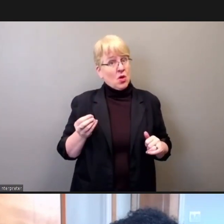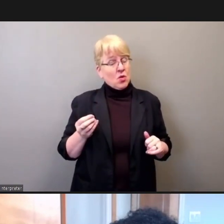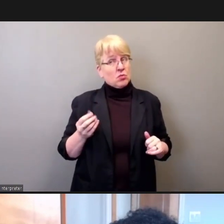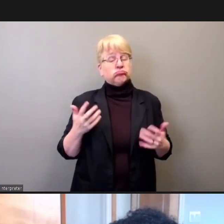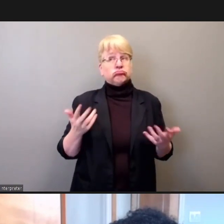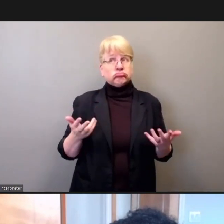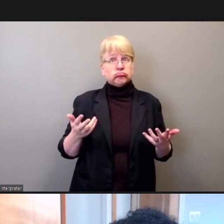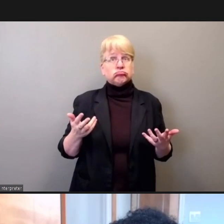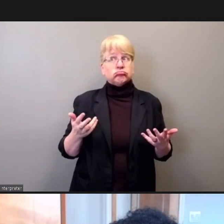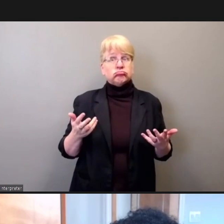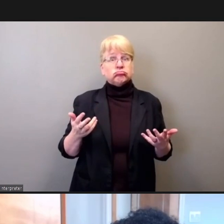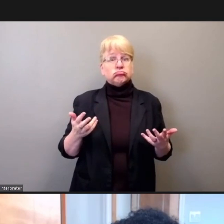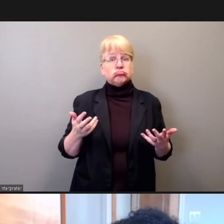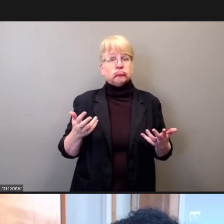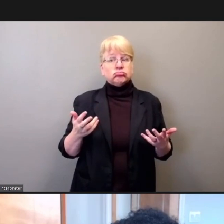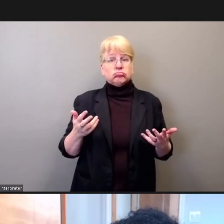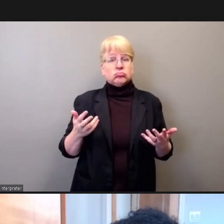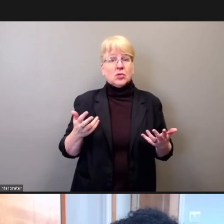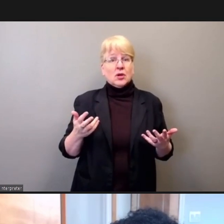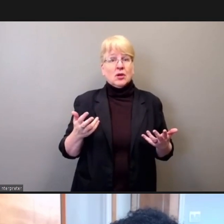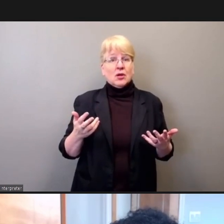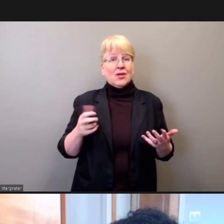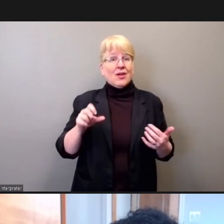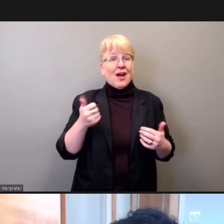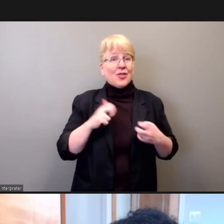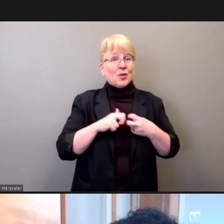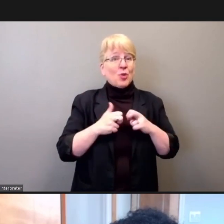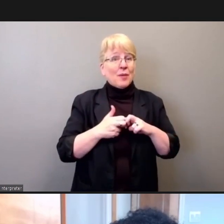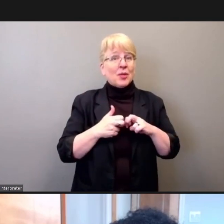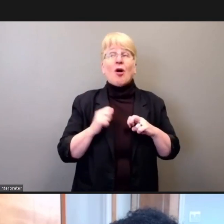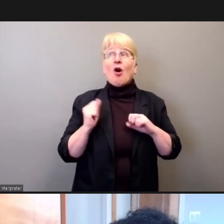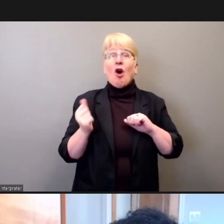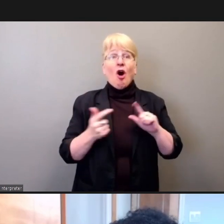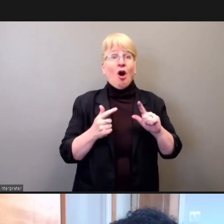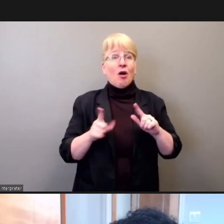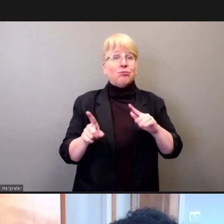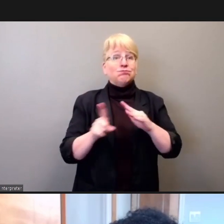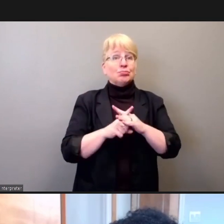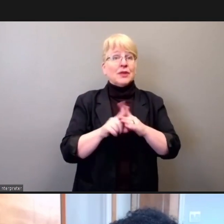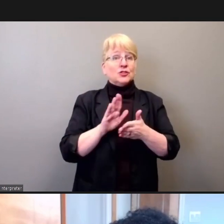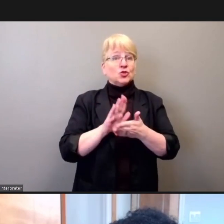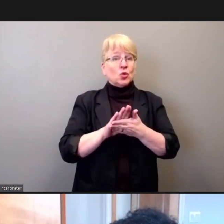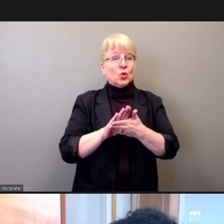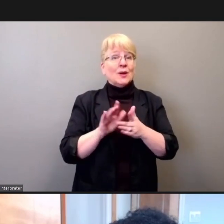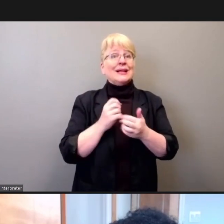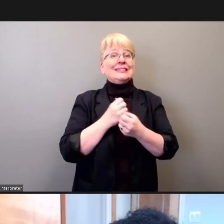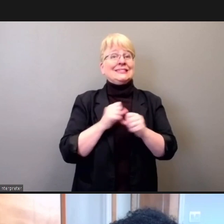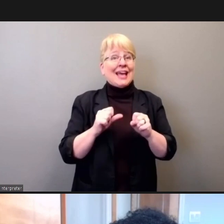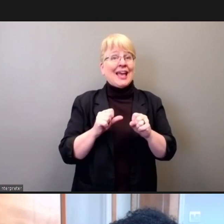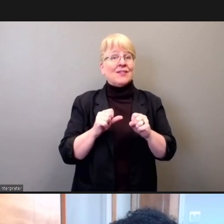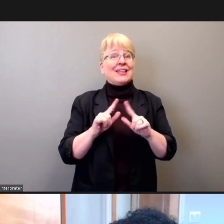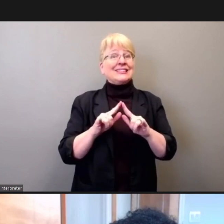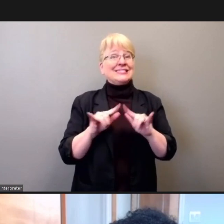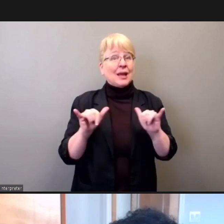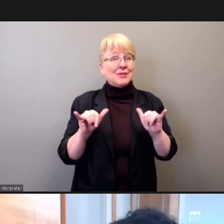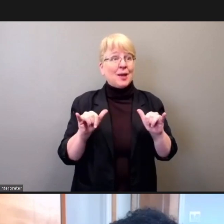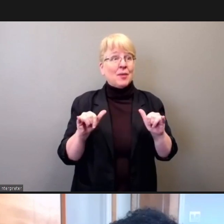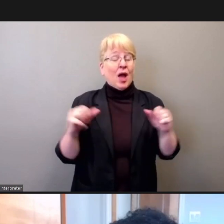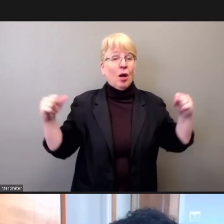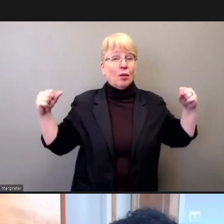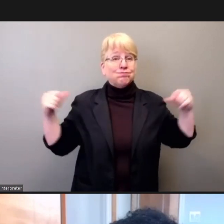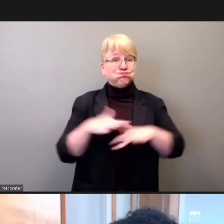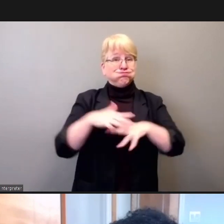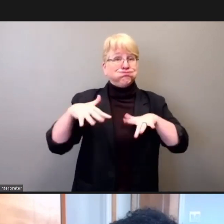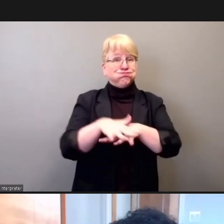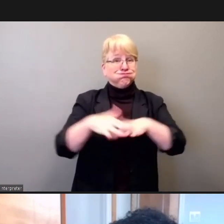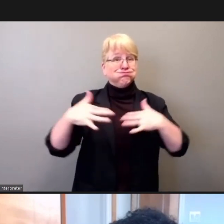that also getting it all together in the schools safely in the right time frame Unfortunately, we've got kiddos